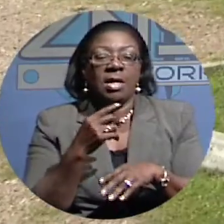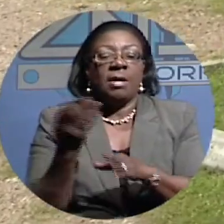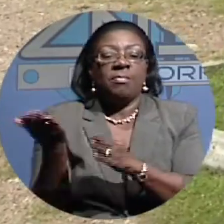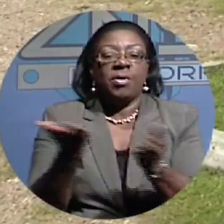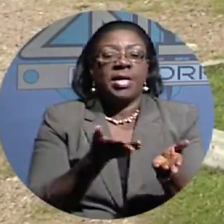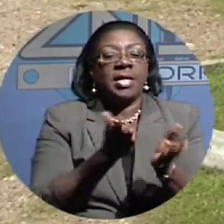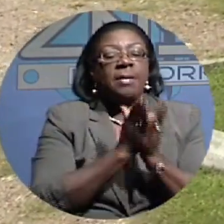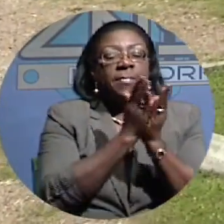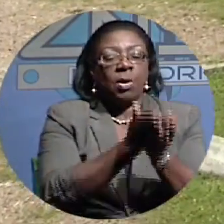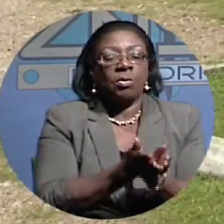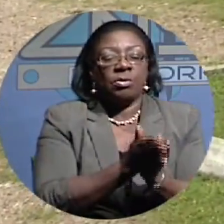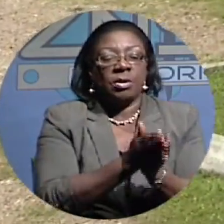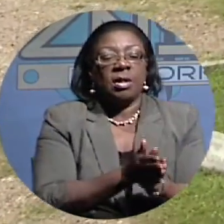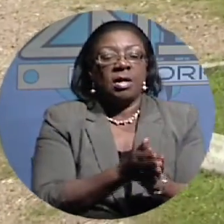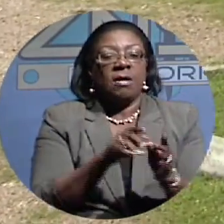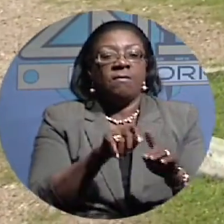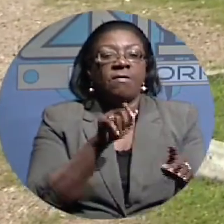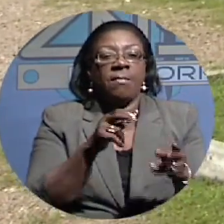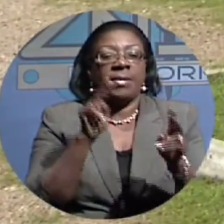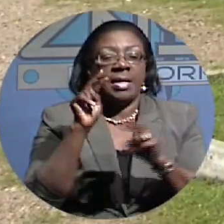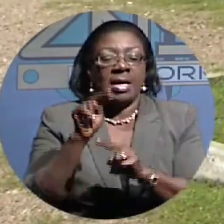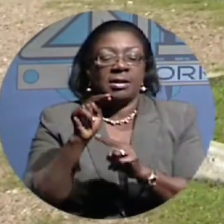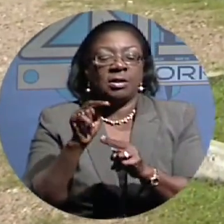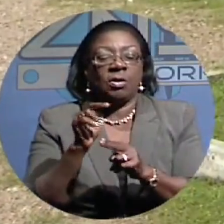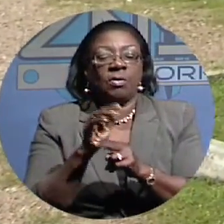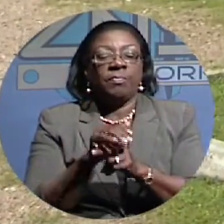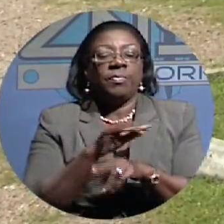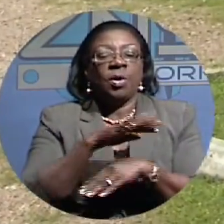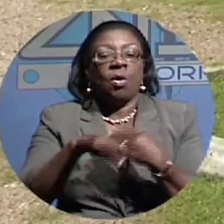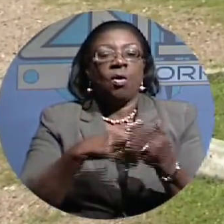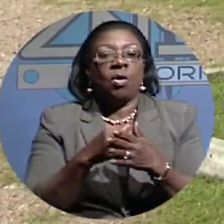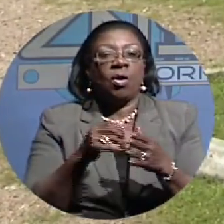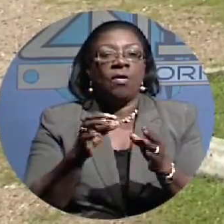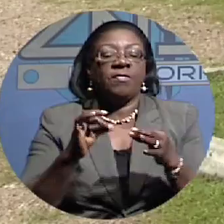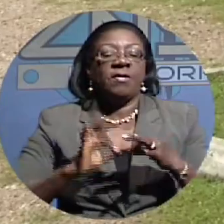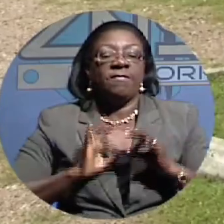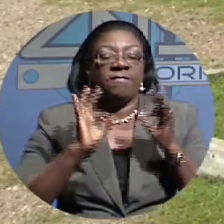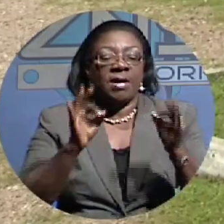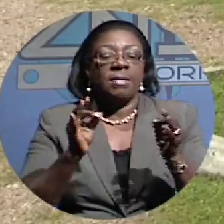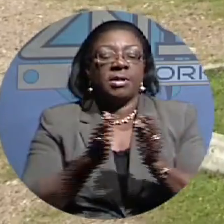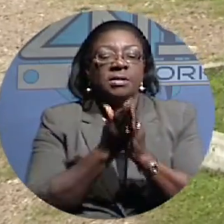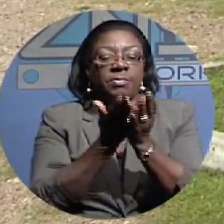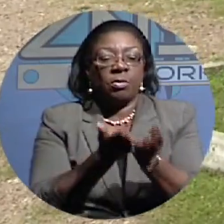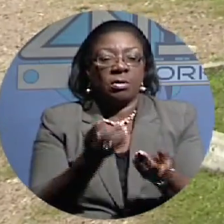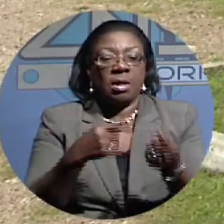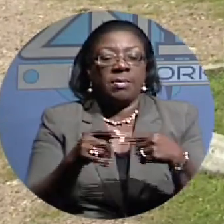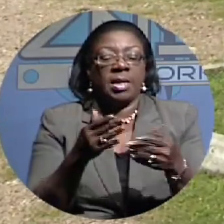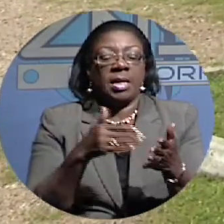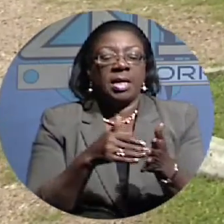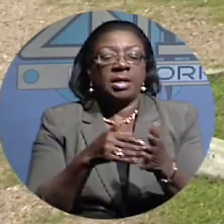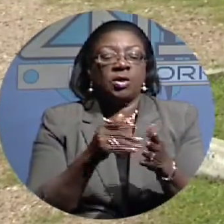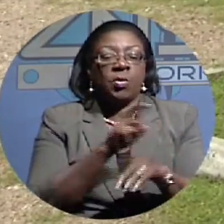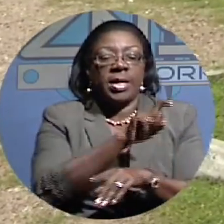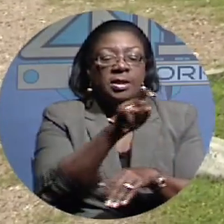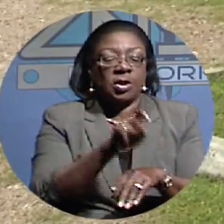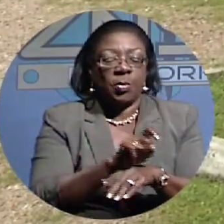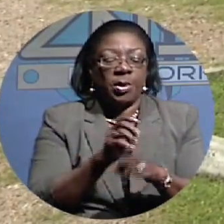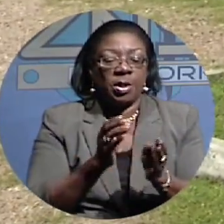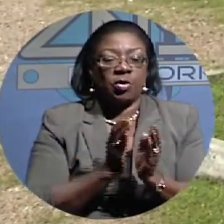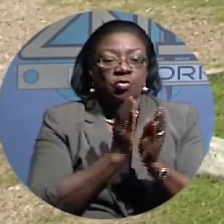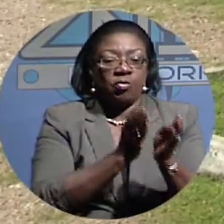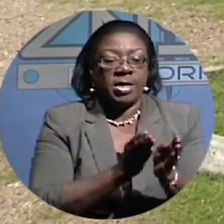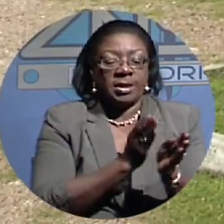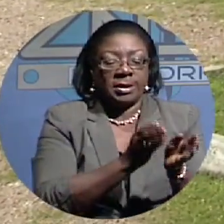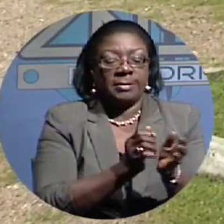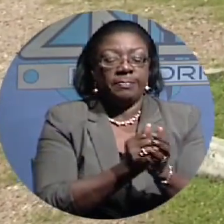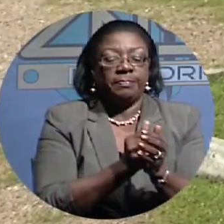Thunderbird, Sweet Island Gal, and of course Bulwedge, and you know the fast boat, Golden Girl out of Barataria, and of course the new